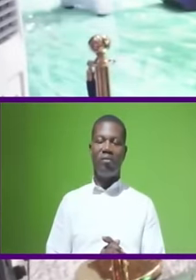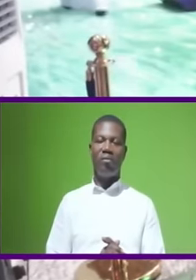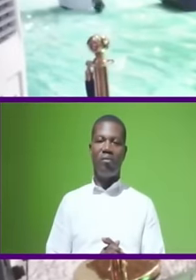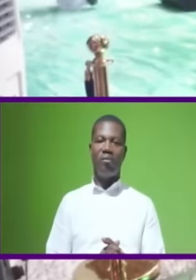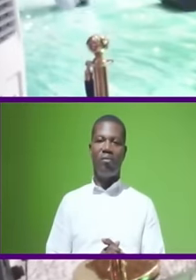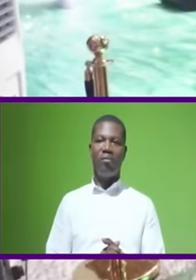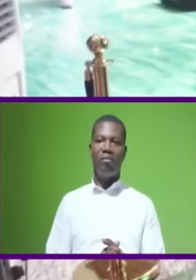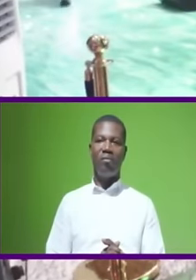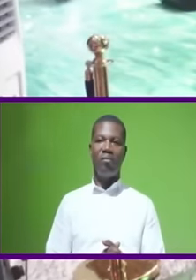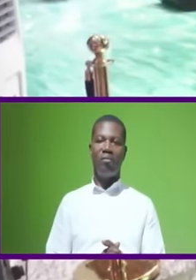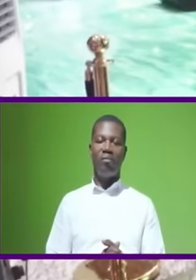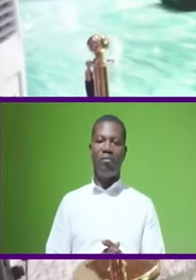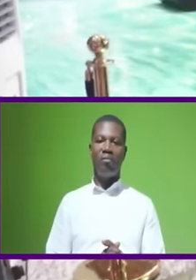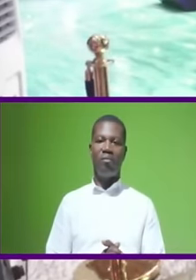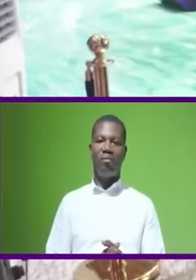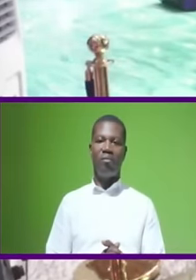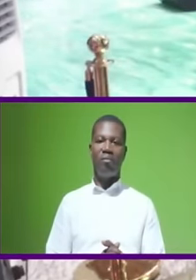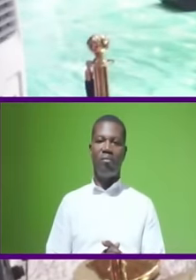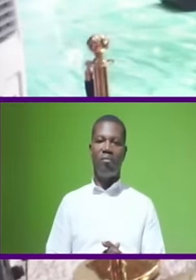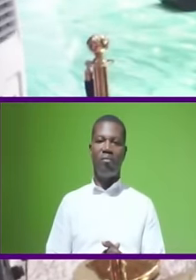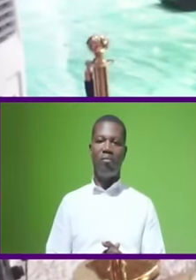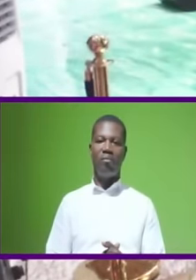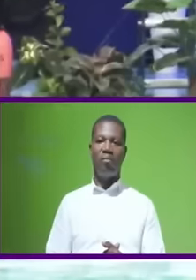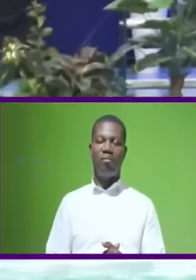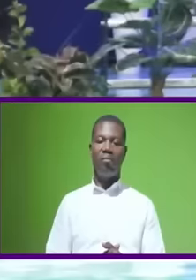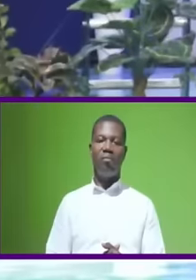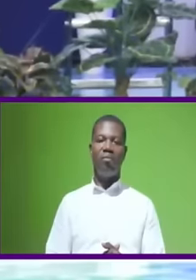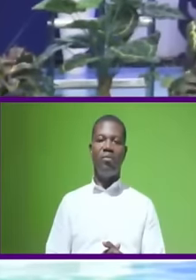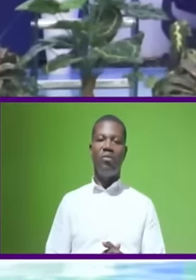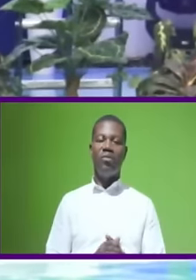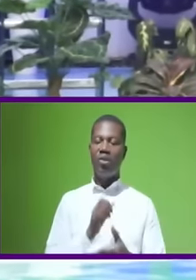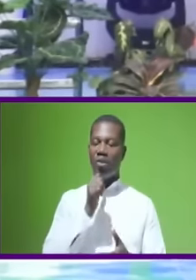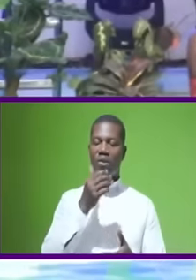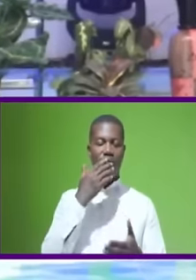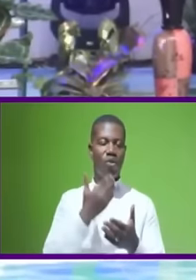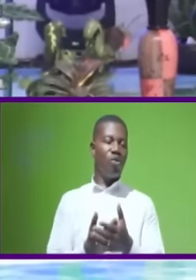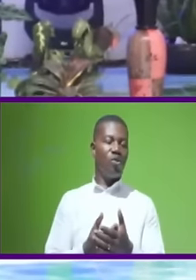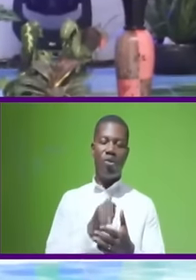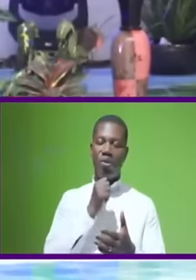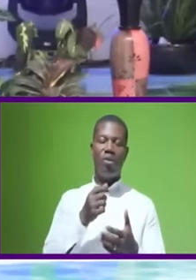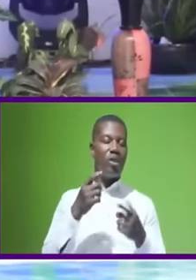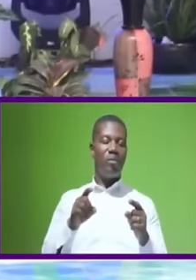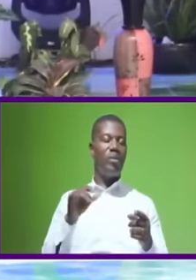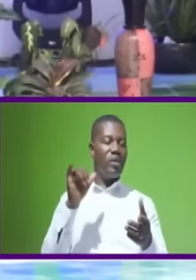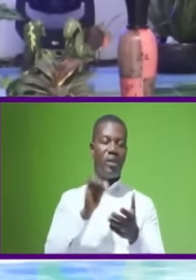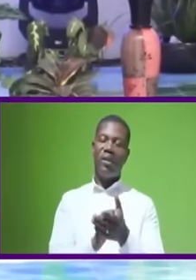Kodabound. Kobado. Kosebound. It is a basa. Ah.